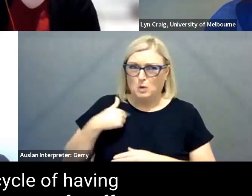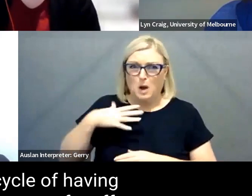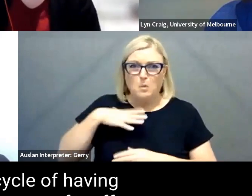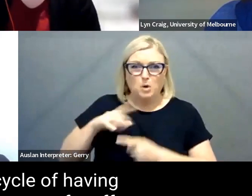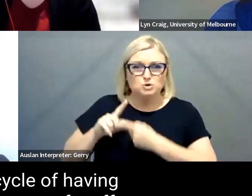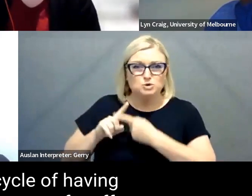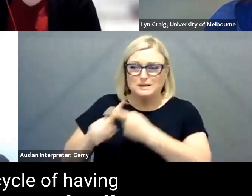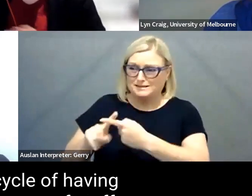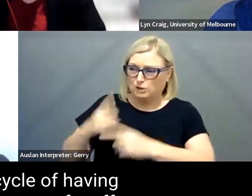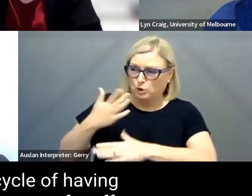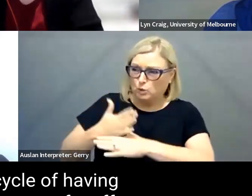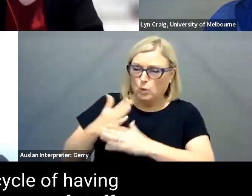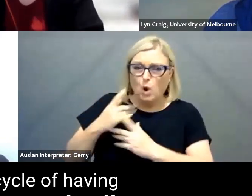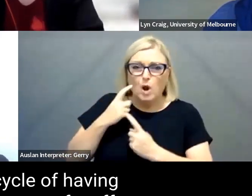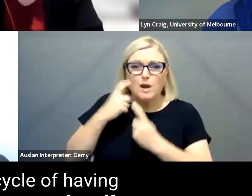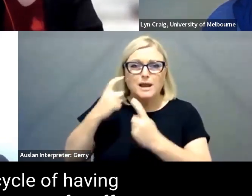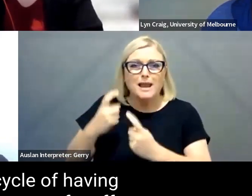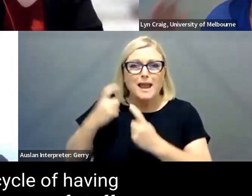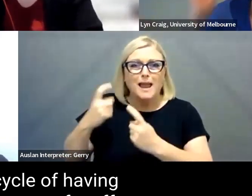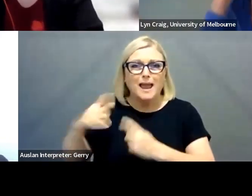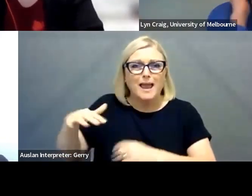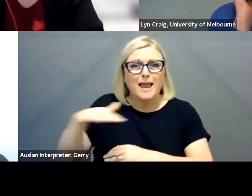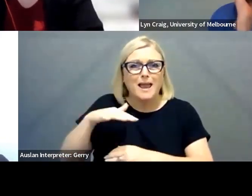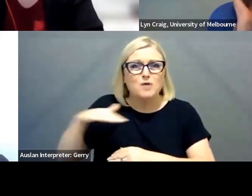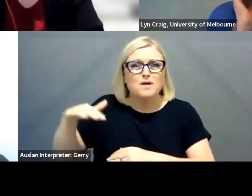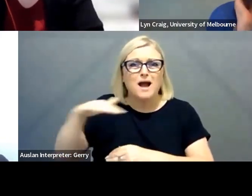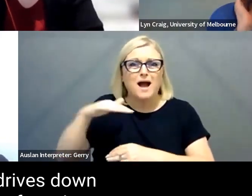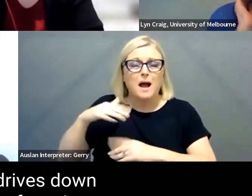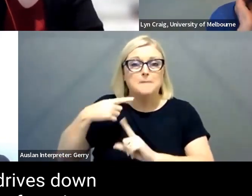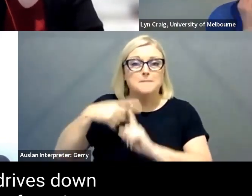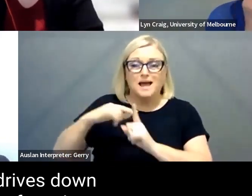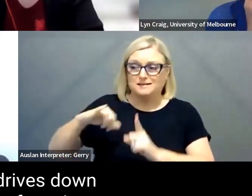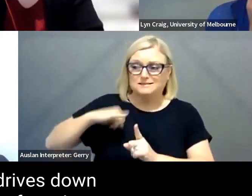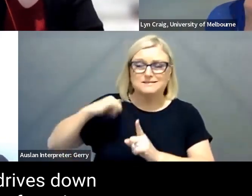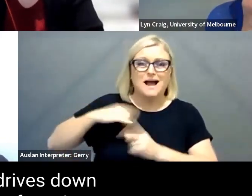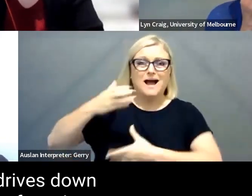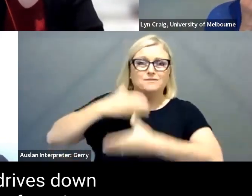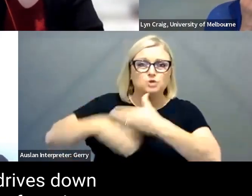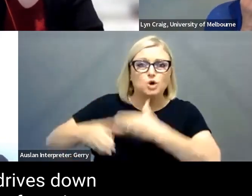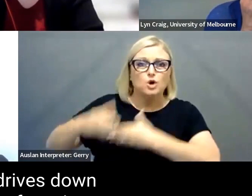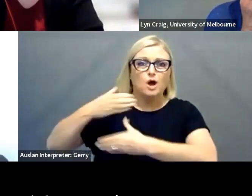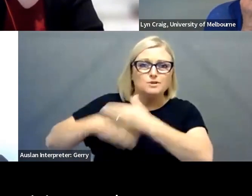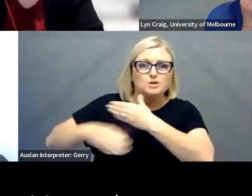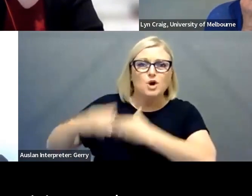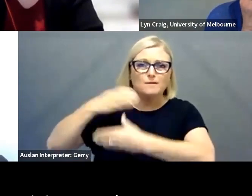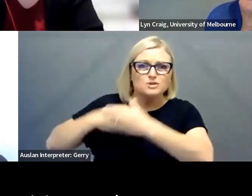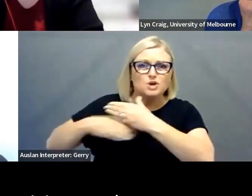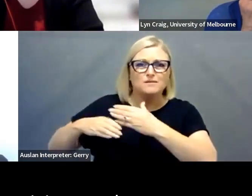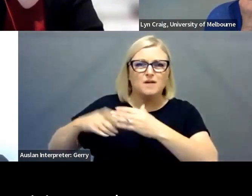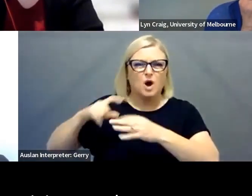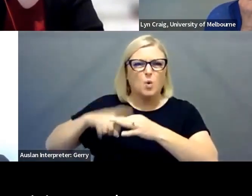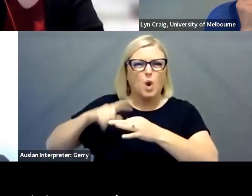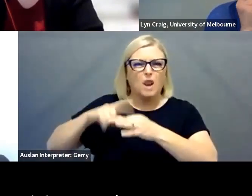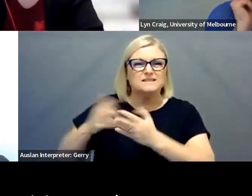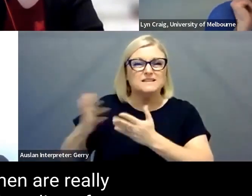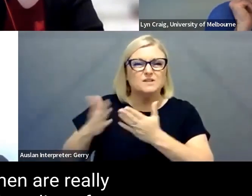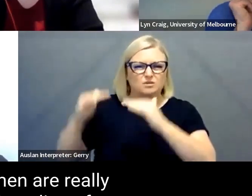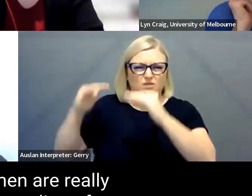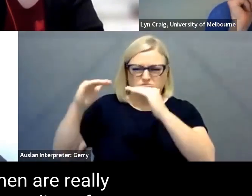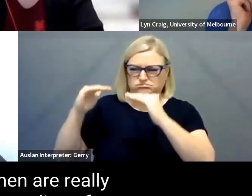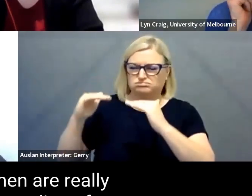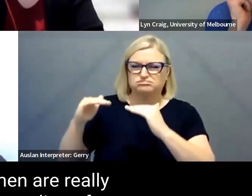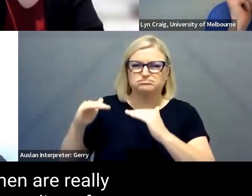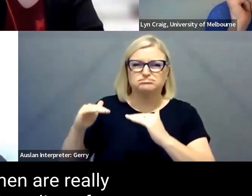this cycle of, having a high turnover of staff, which drives down quality of service. And so it is a vicious cycle